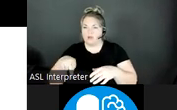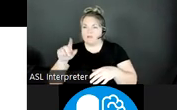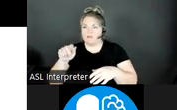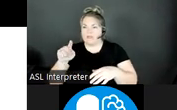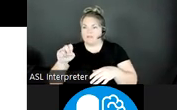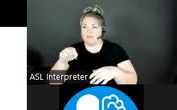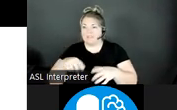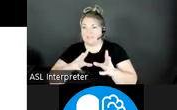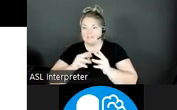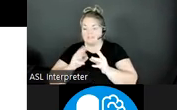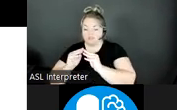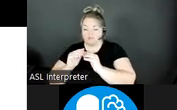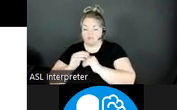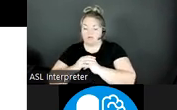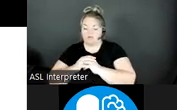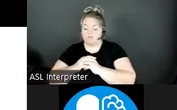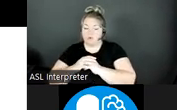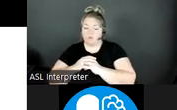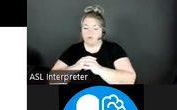sessions. So